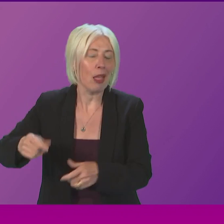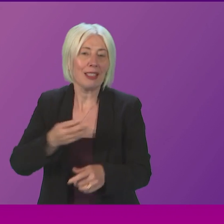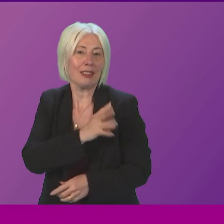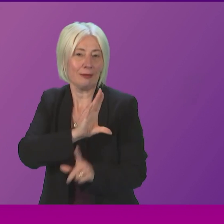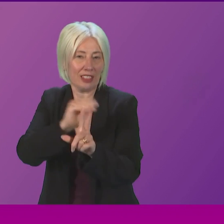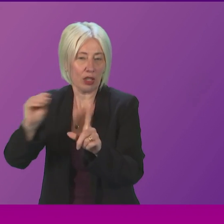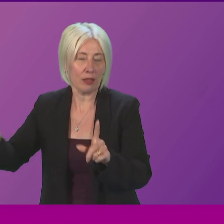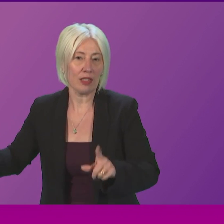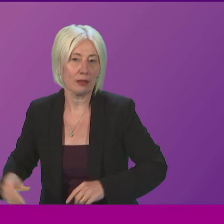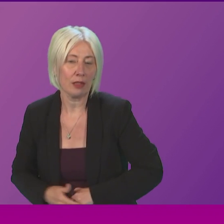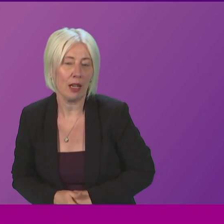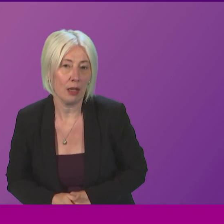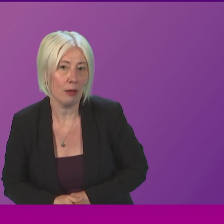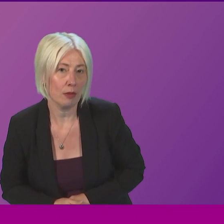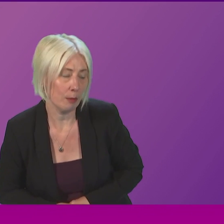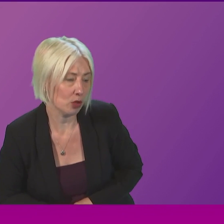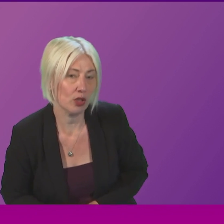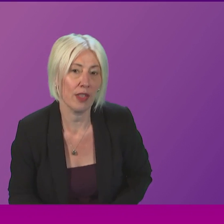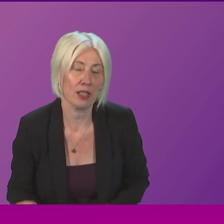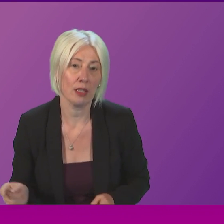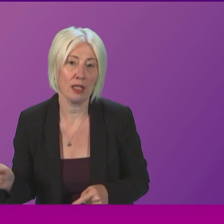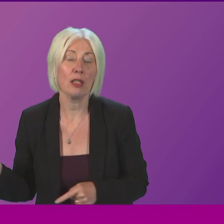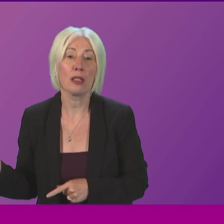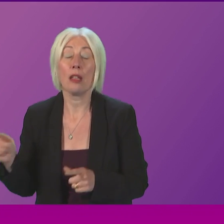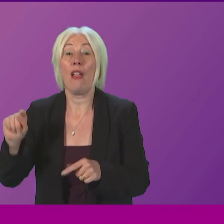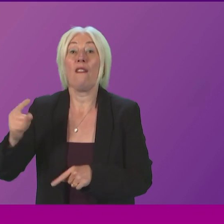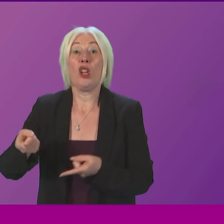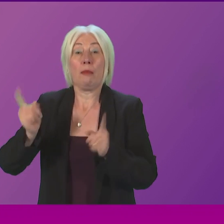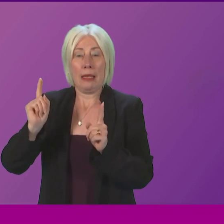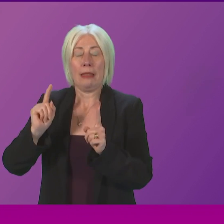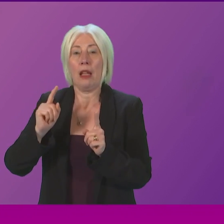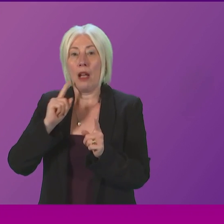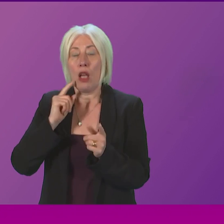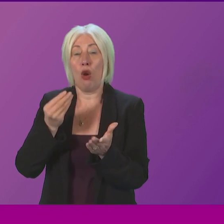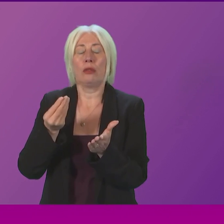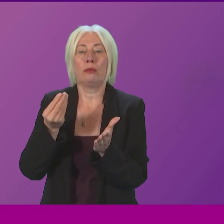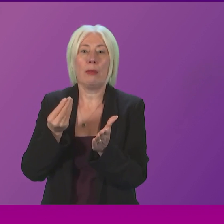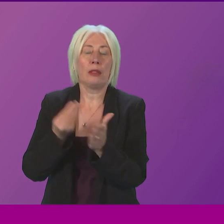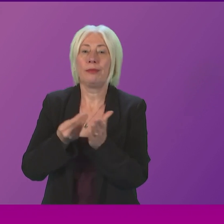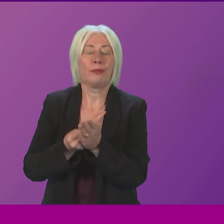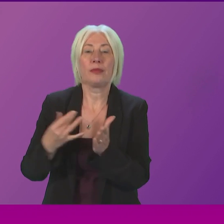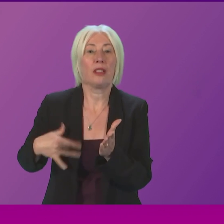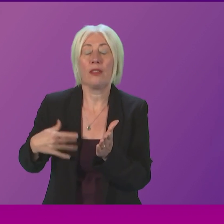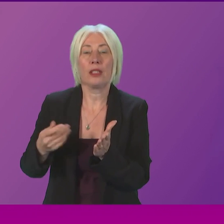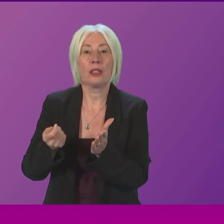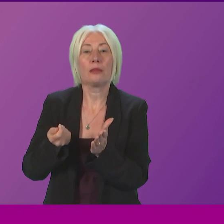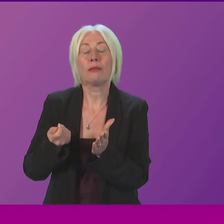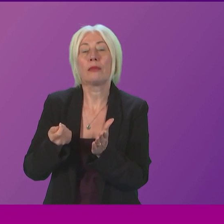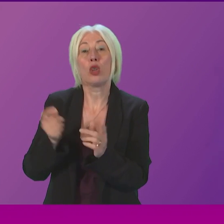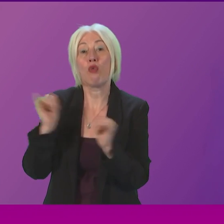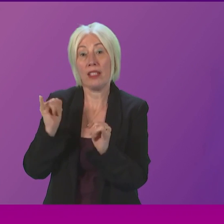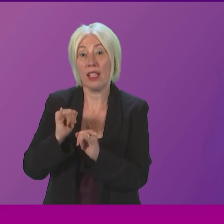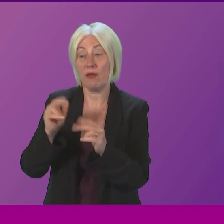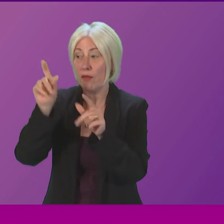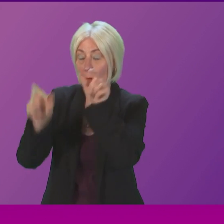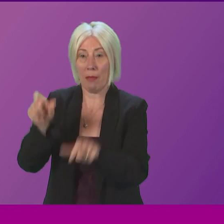Sarah Boyack. Thank you, Presiding Officer. First Minister, given the cost of living crisis hitting both renters and homeowners and